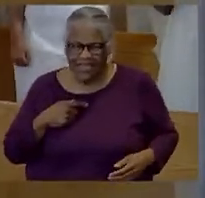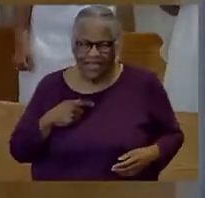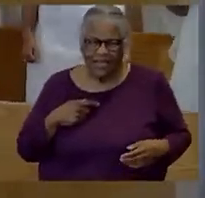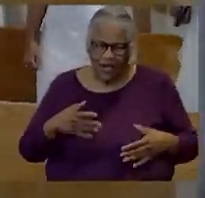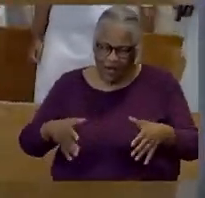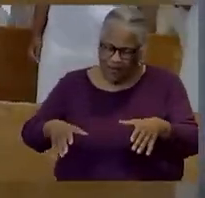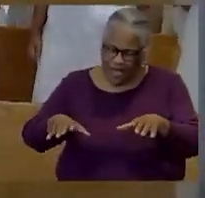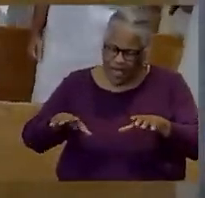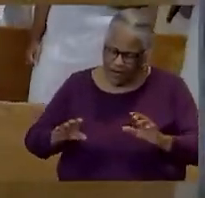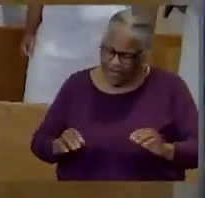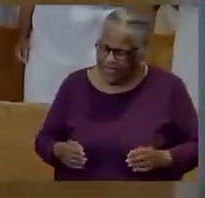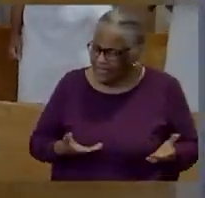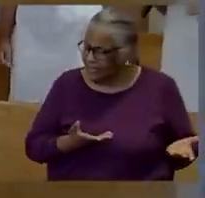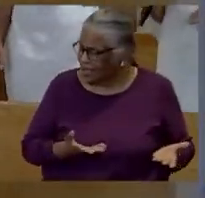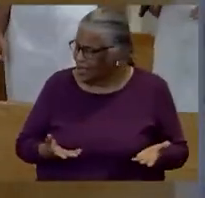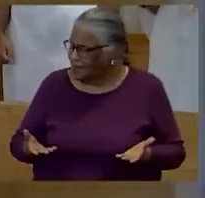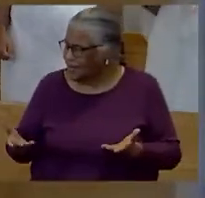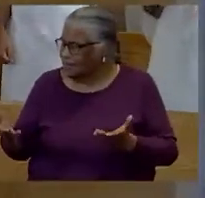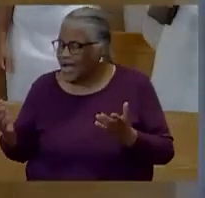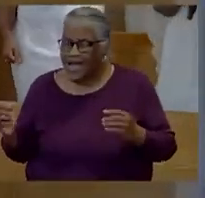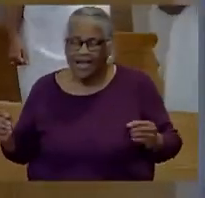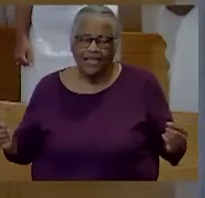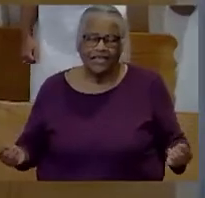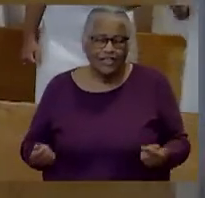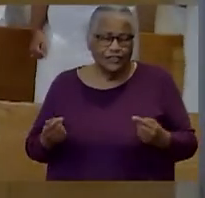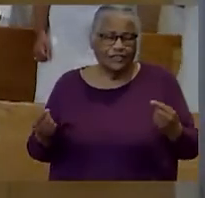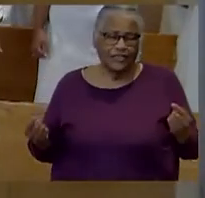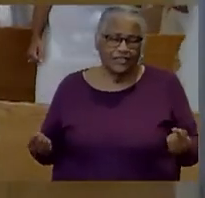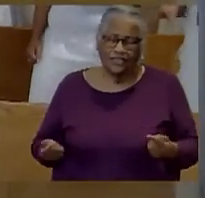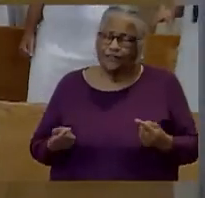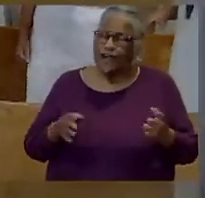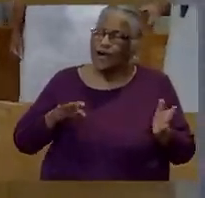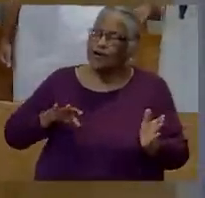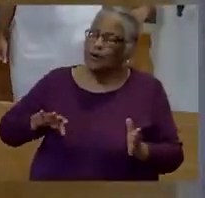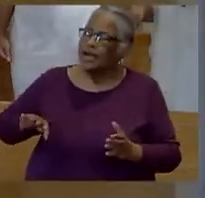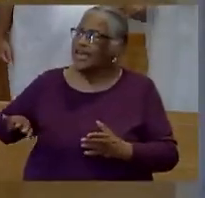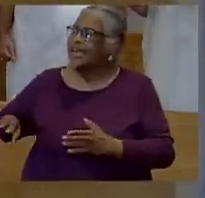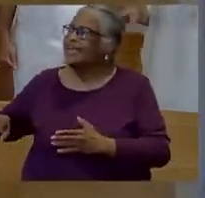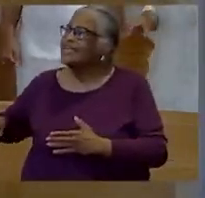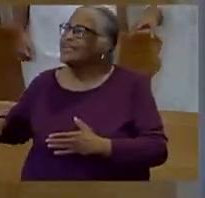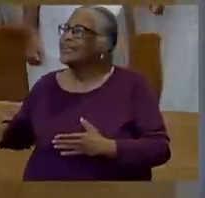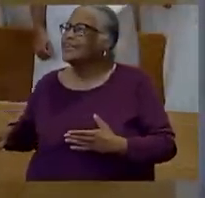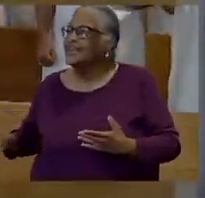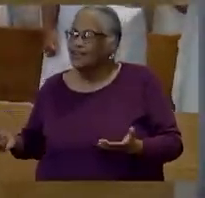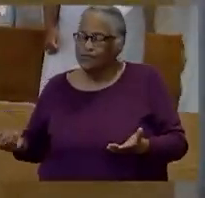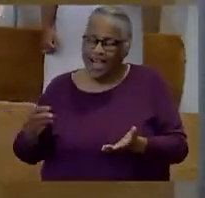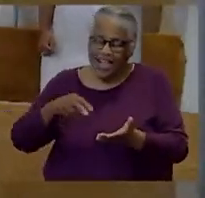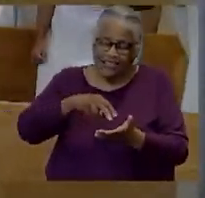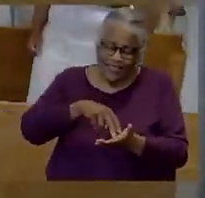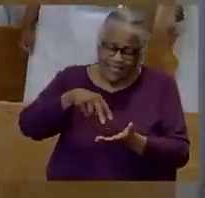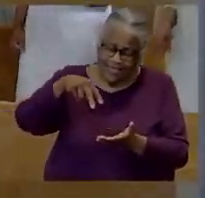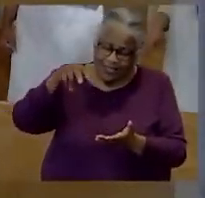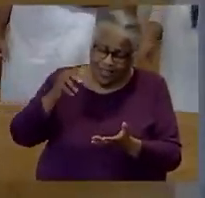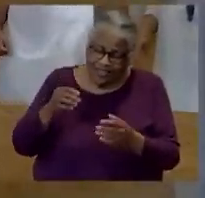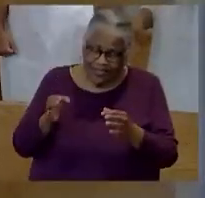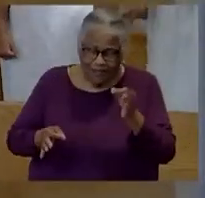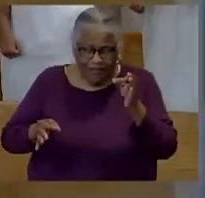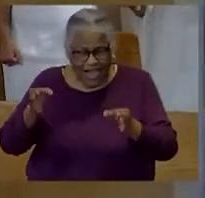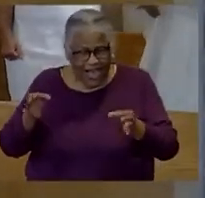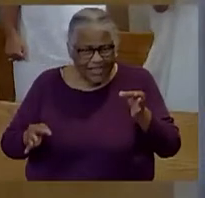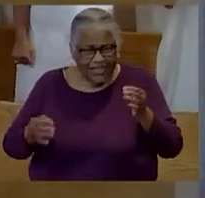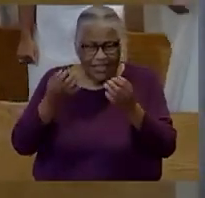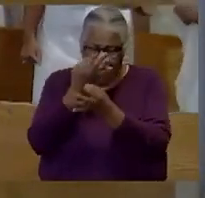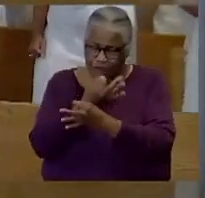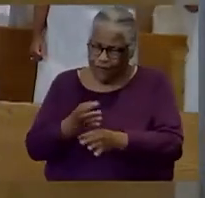me. Buried, he carried my sins far away. Oh, rising,